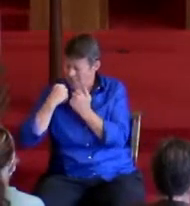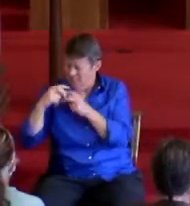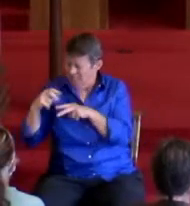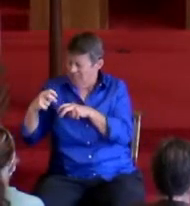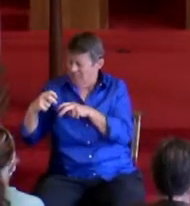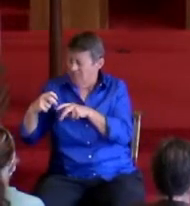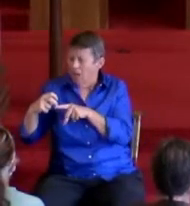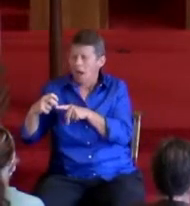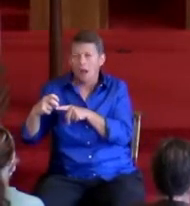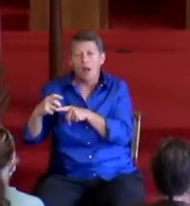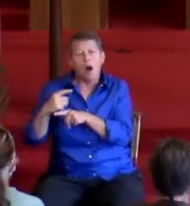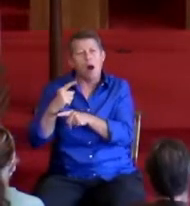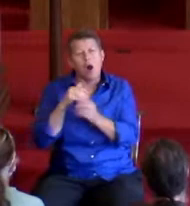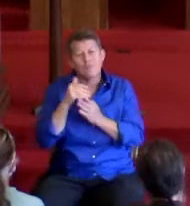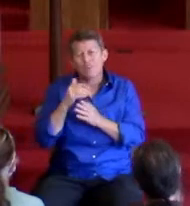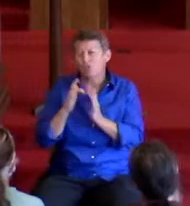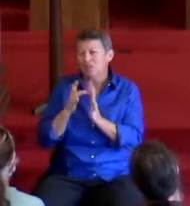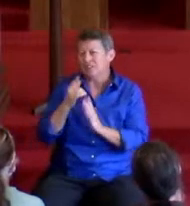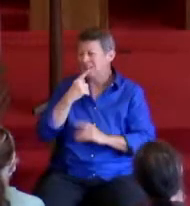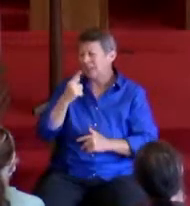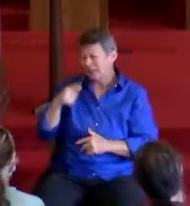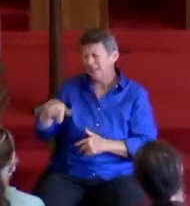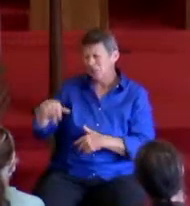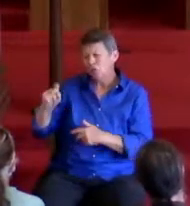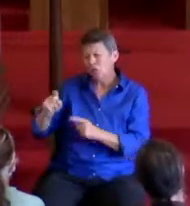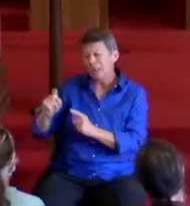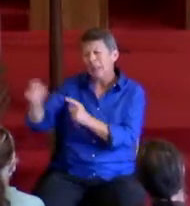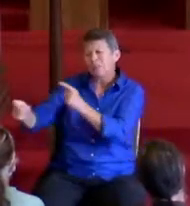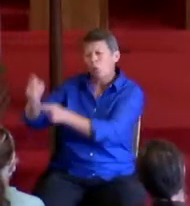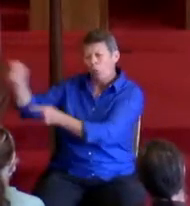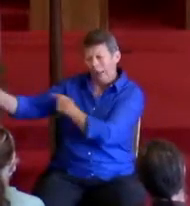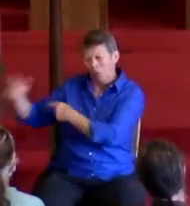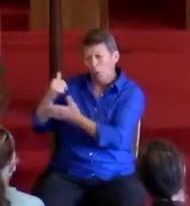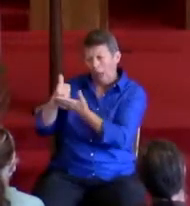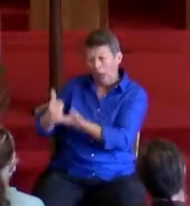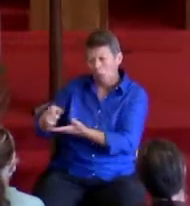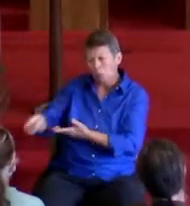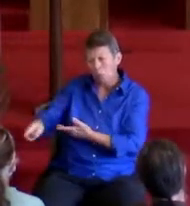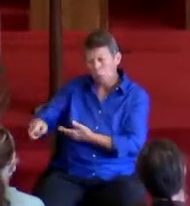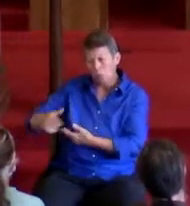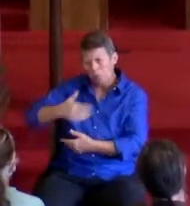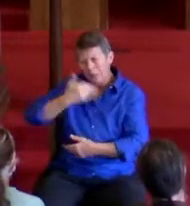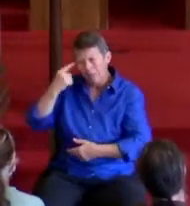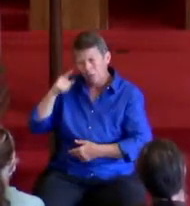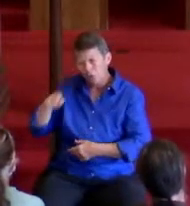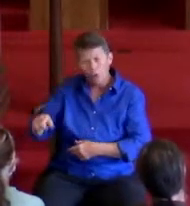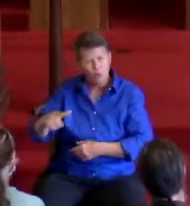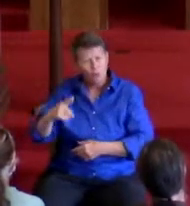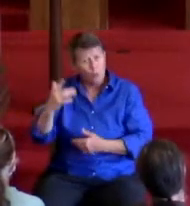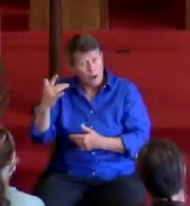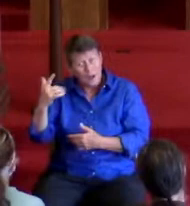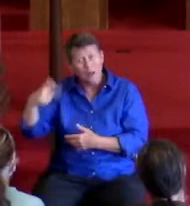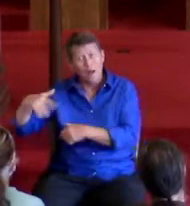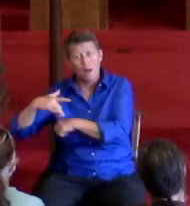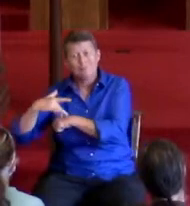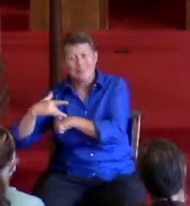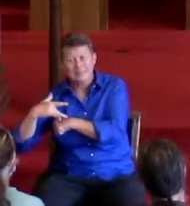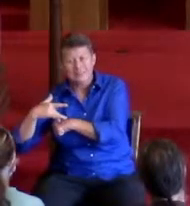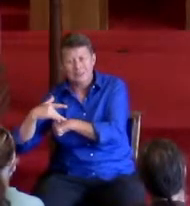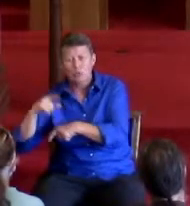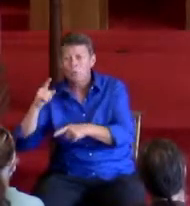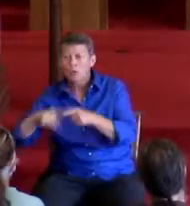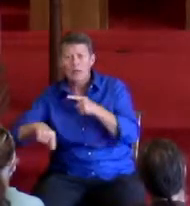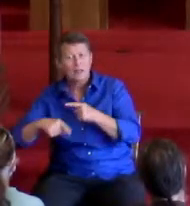good, because it was their obsession. Jesus said it's impossible to serve God and money